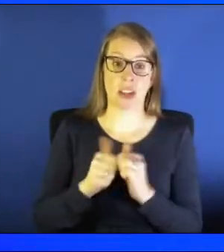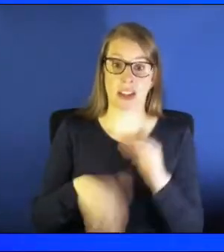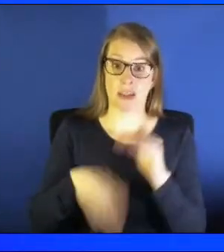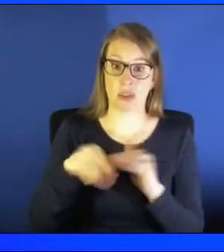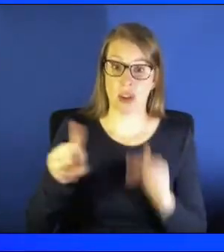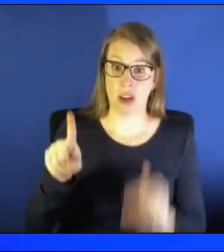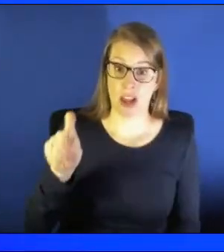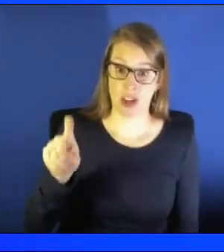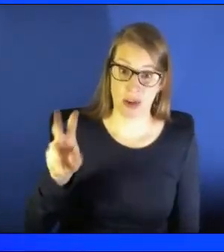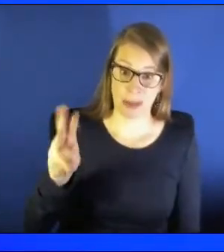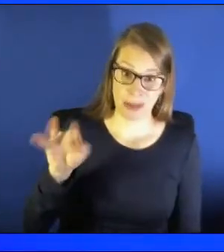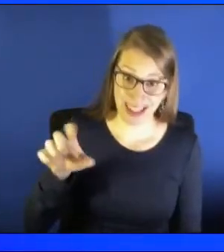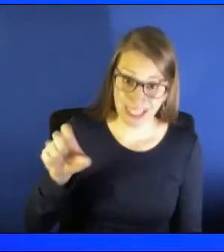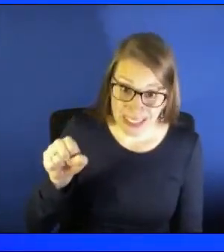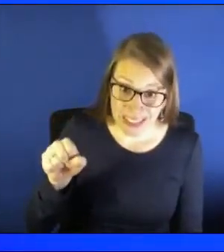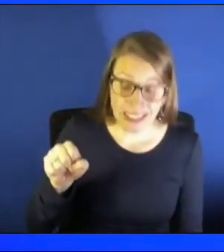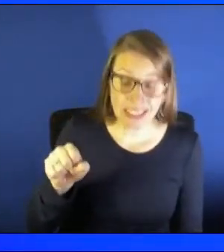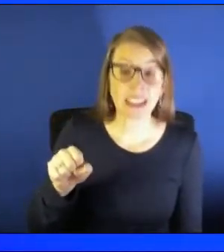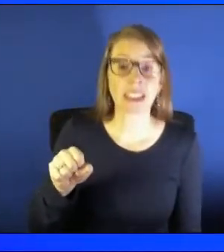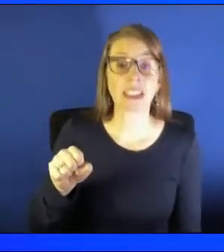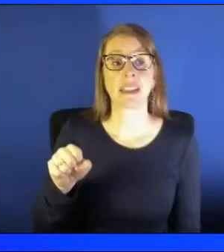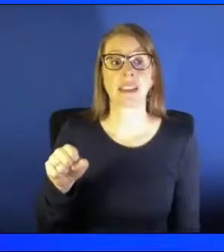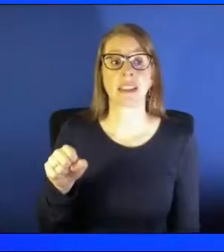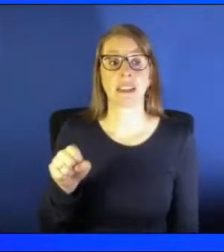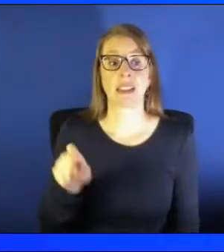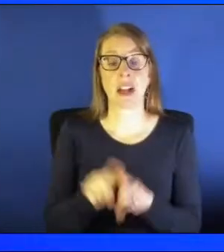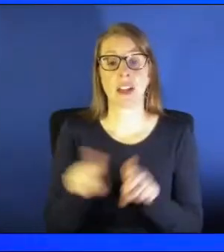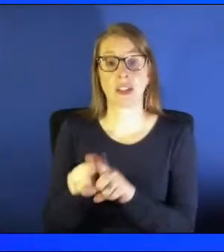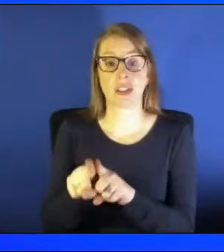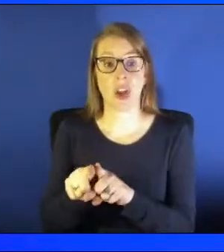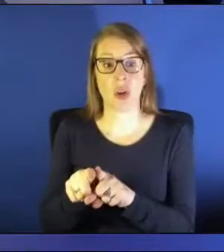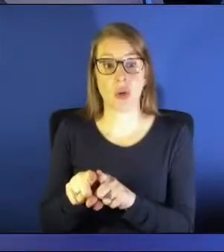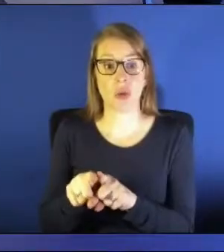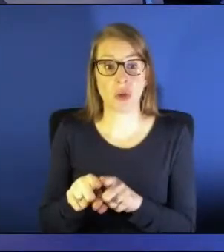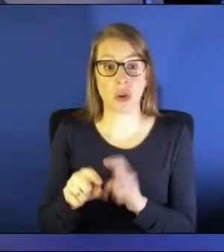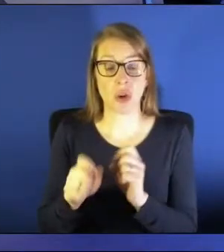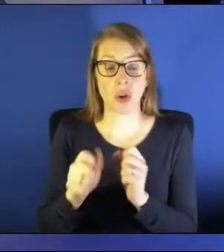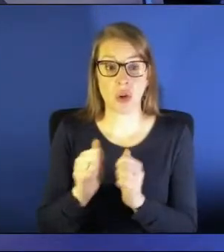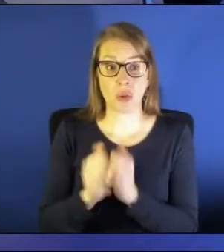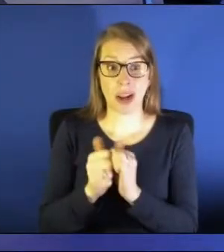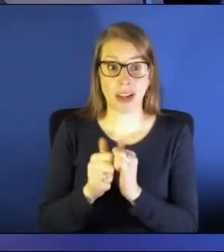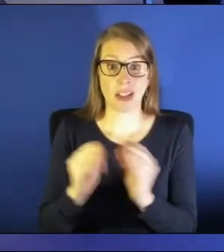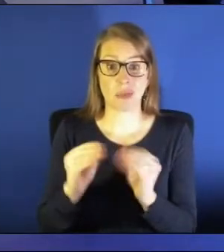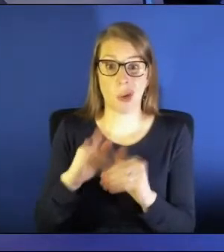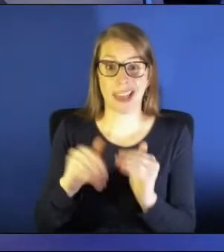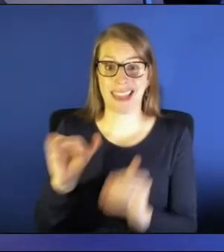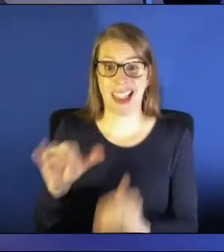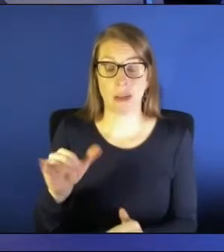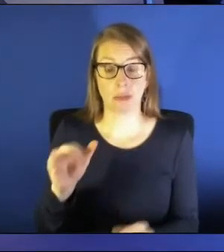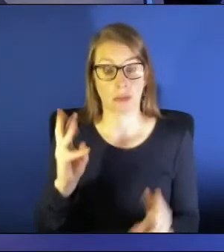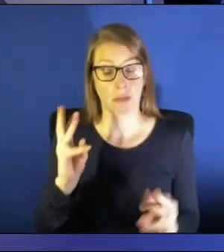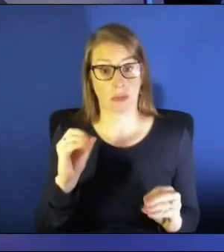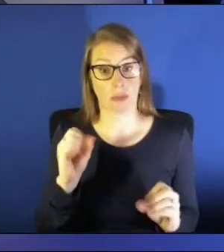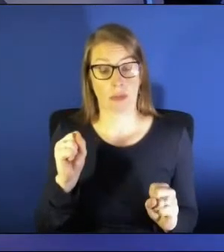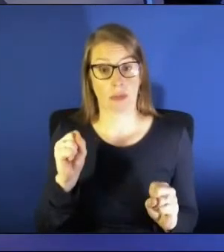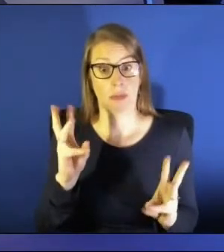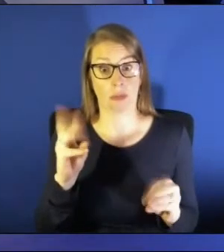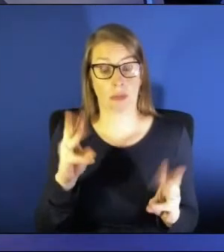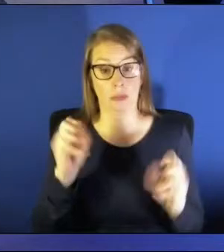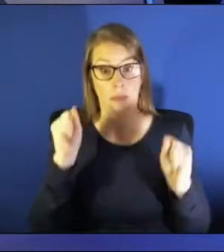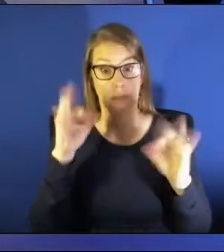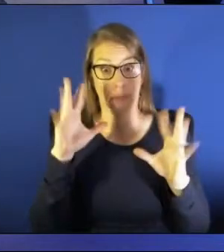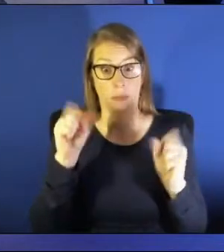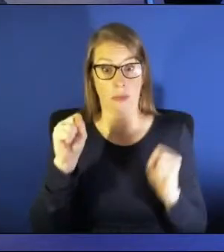miles, and even there's some races longer than that. Wow. What do you think of that? Are you an ultra marathoner